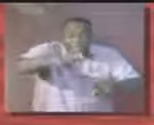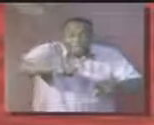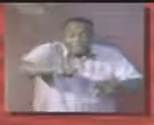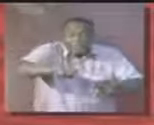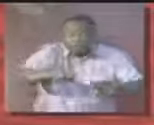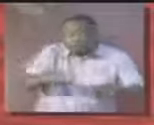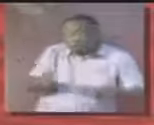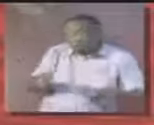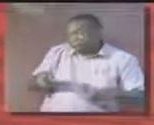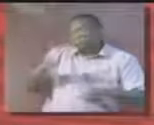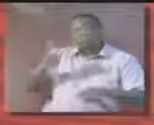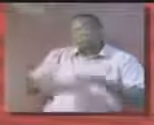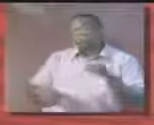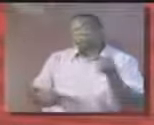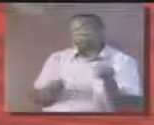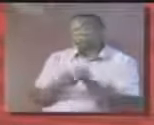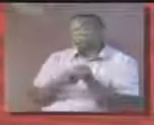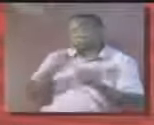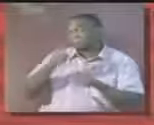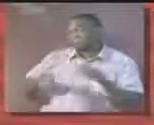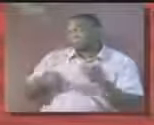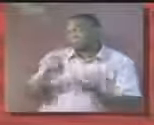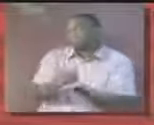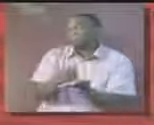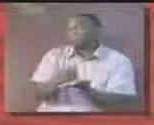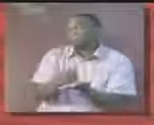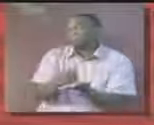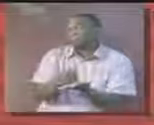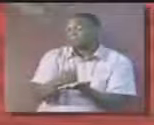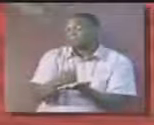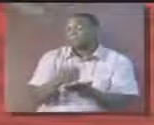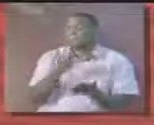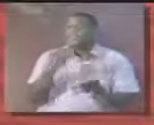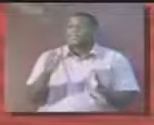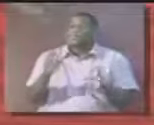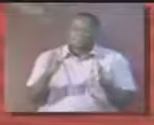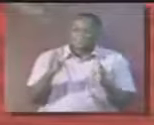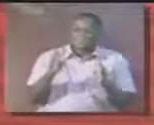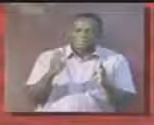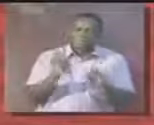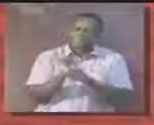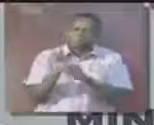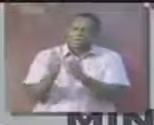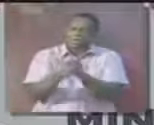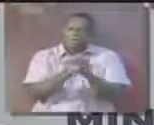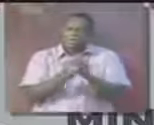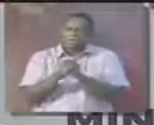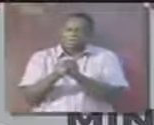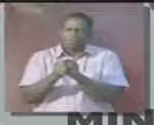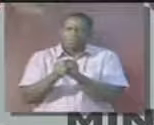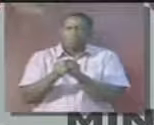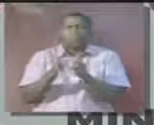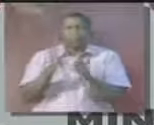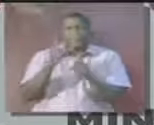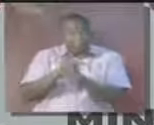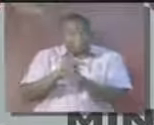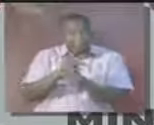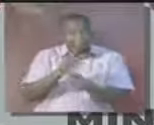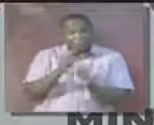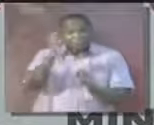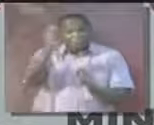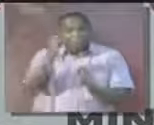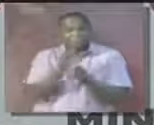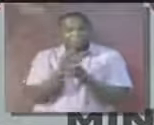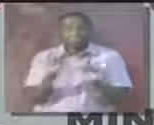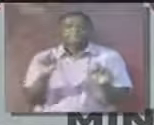you very much this morning for your attention, and let's work together to keep Trinidad and Tobago safe. Thank you very much, Dr.